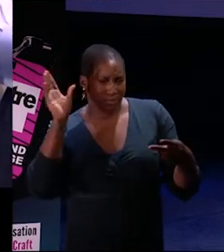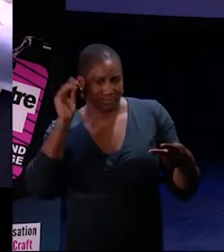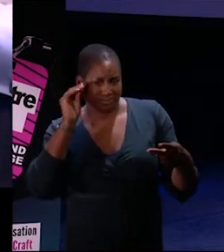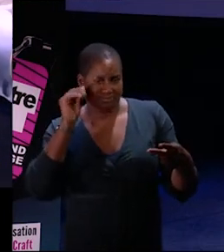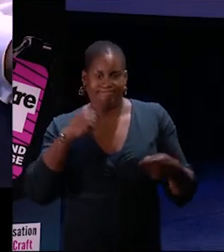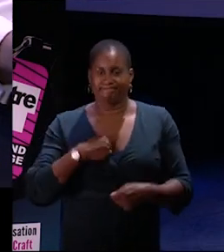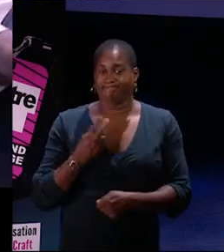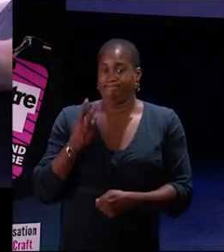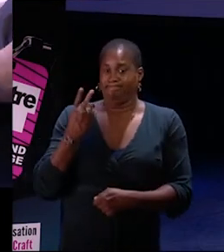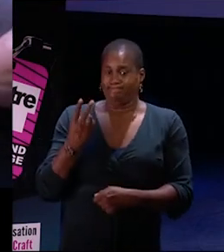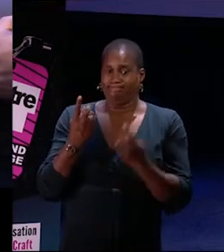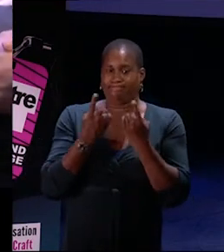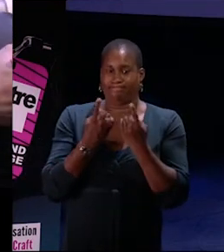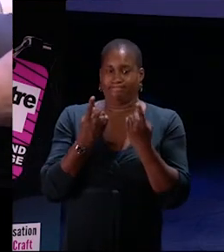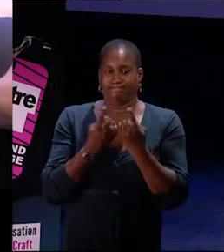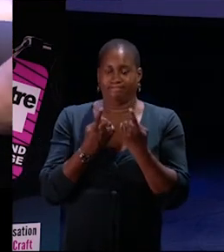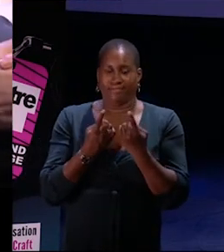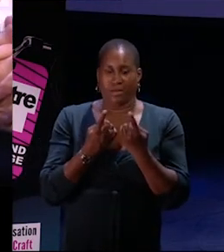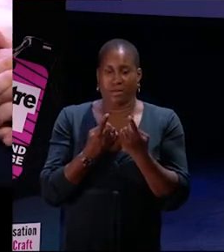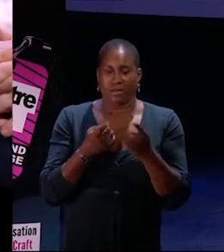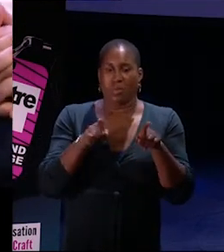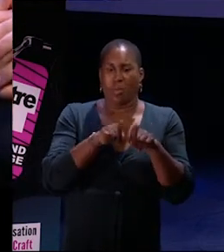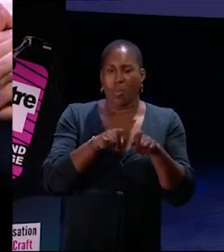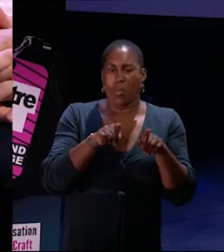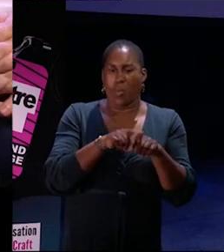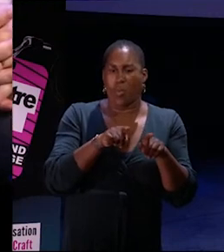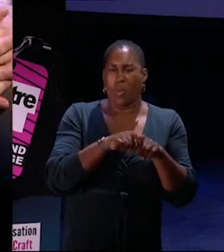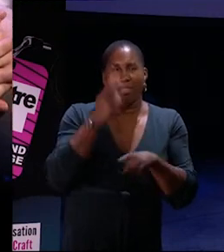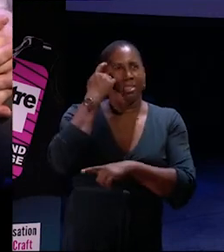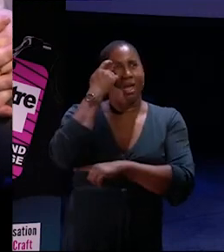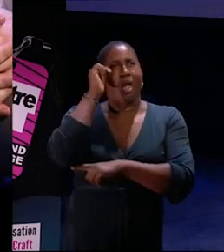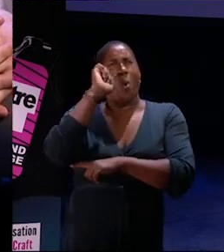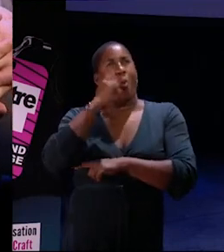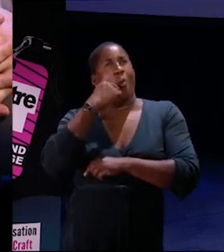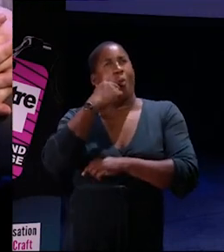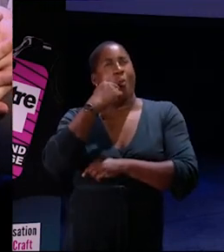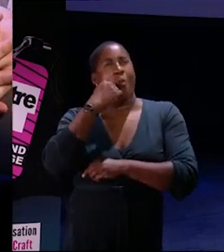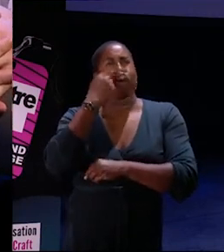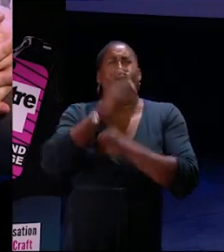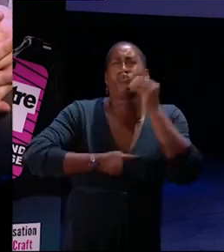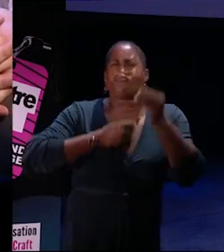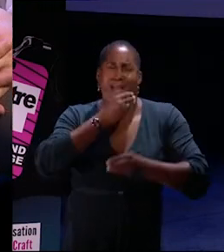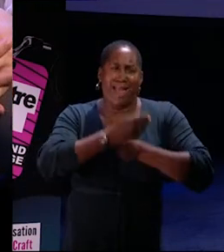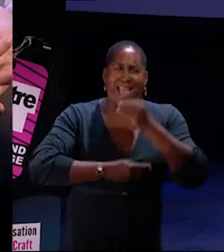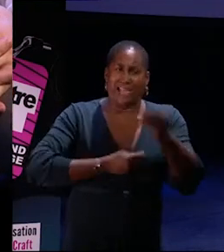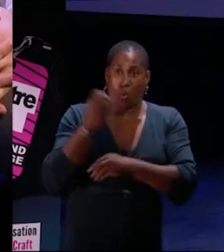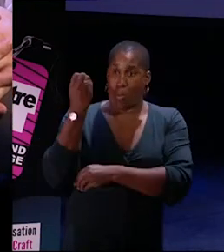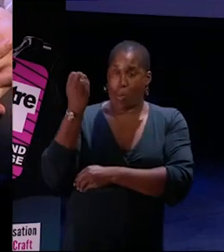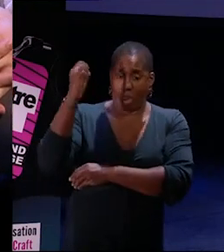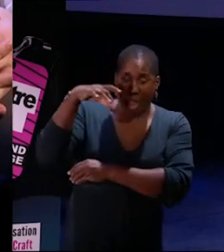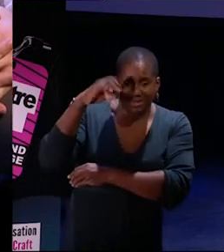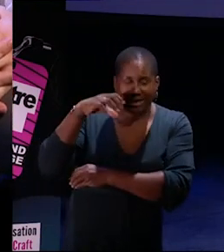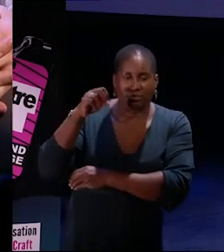things. One is always seek the story. As a lighting designer, you're still a storyteller. You're just using light as your medium to tell the